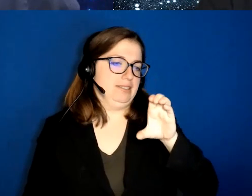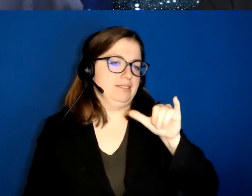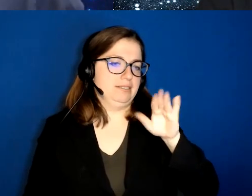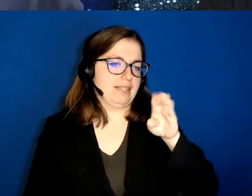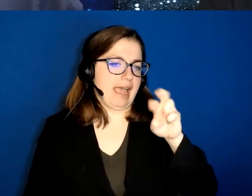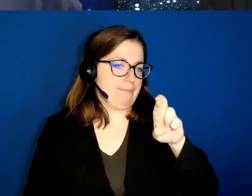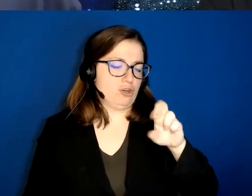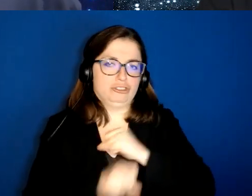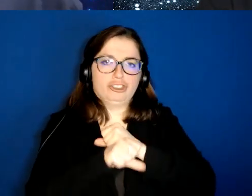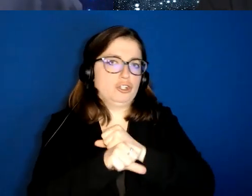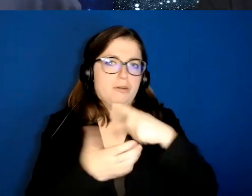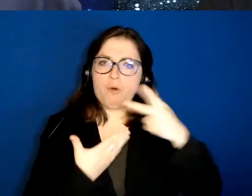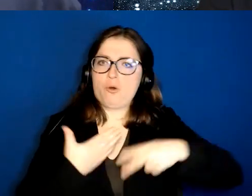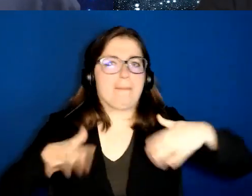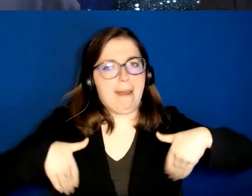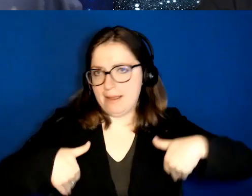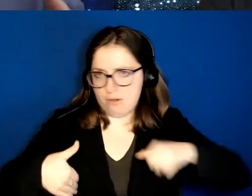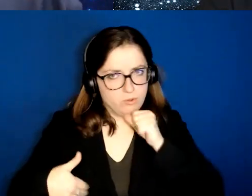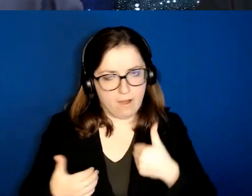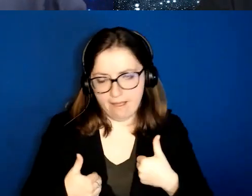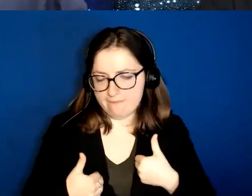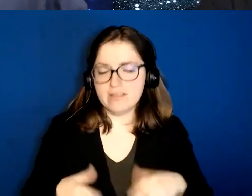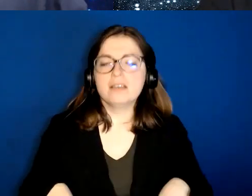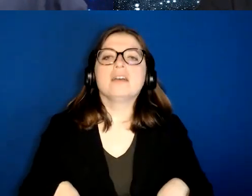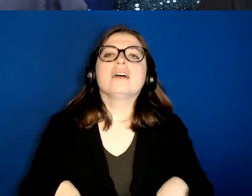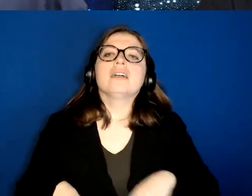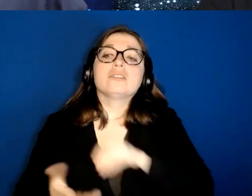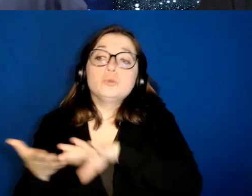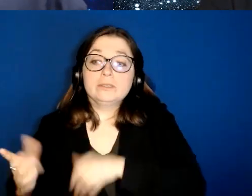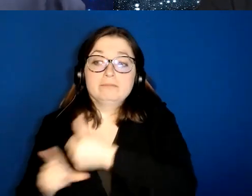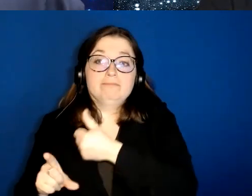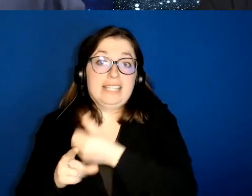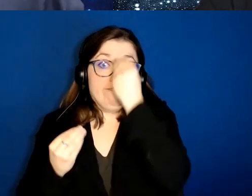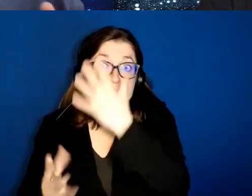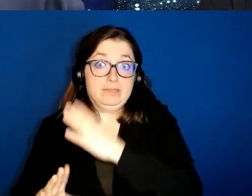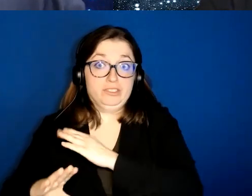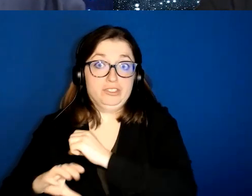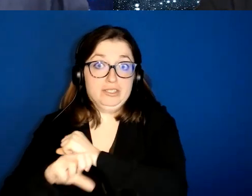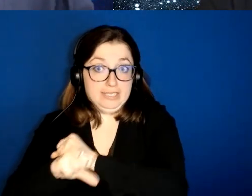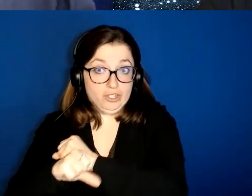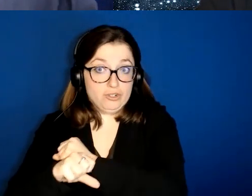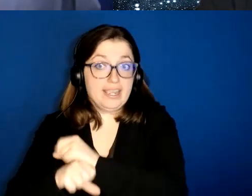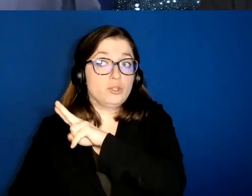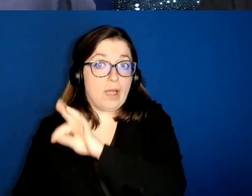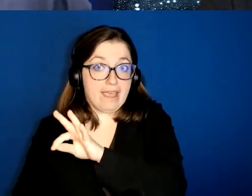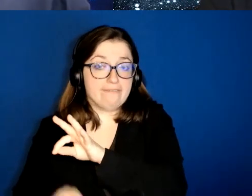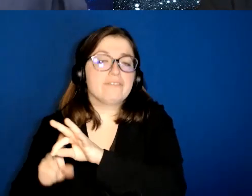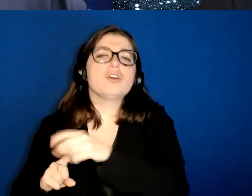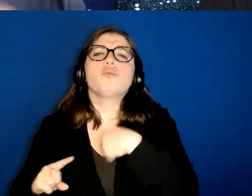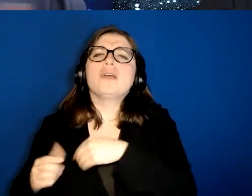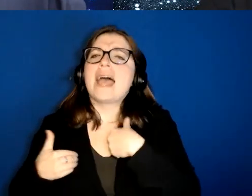The people that are in InfoSec at UF, we have the Florida Institute for